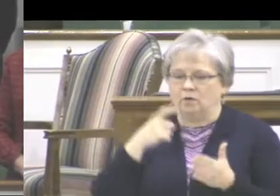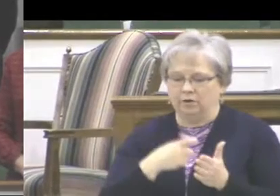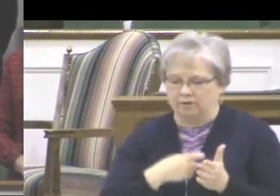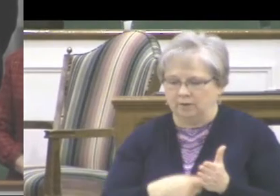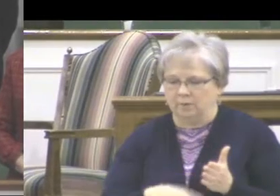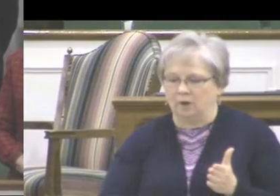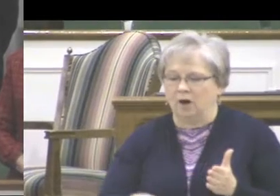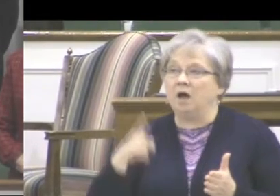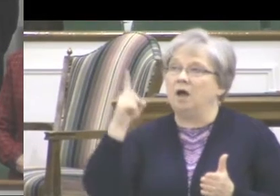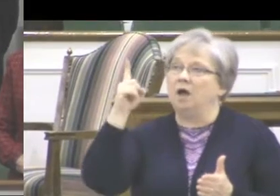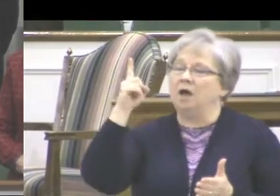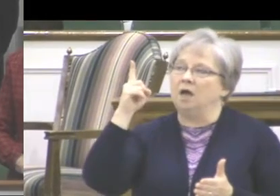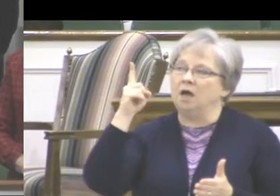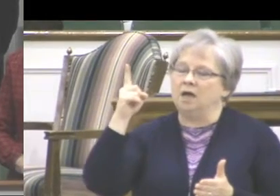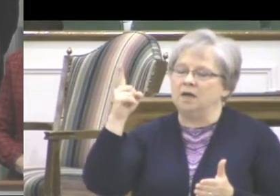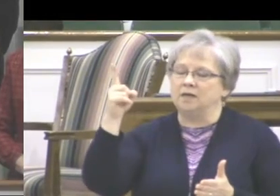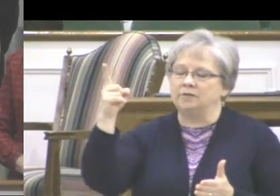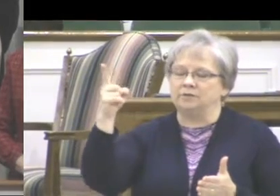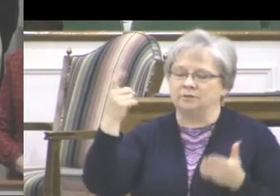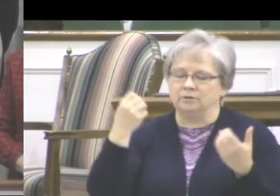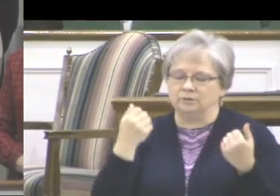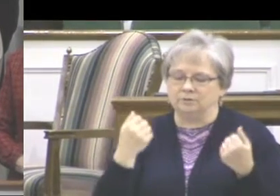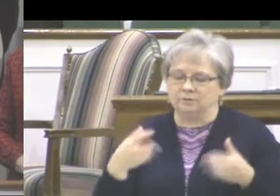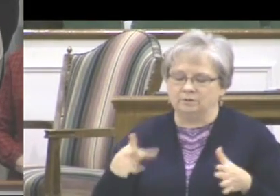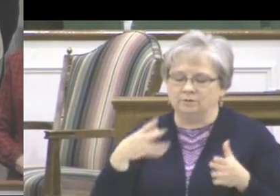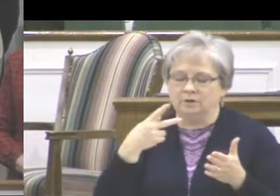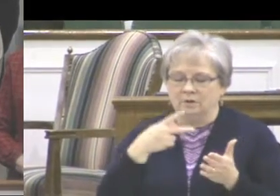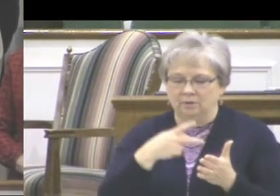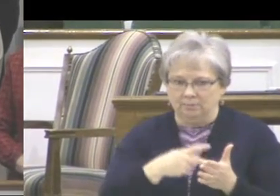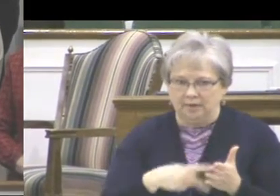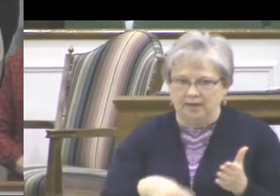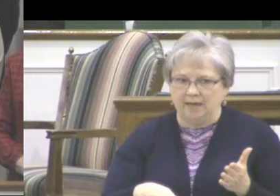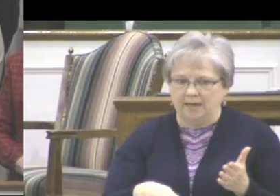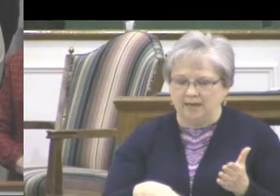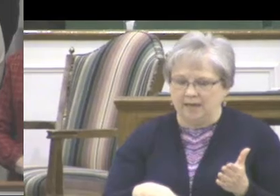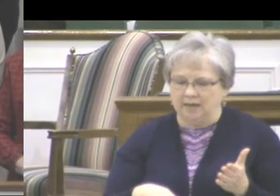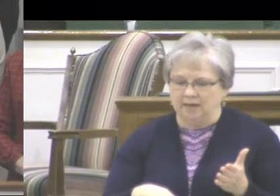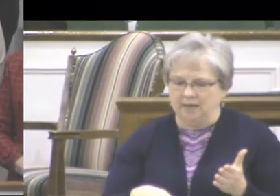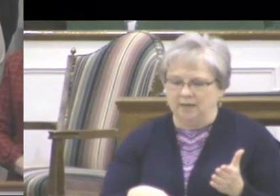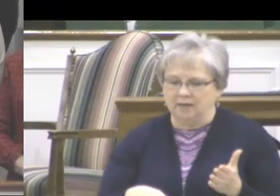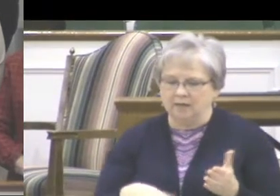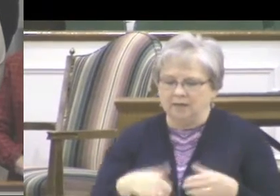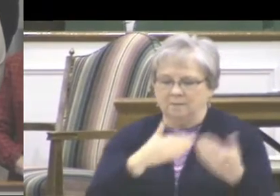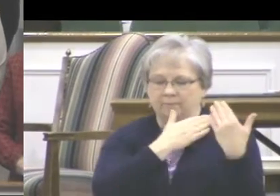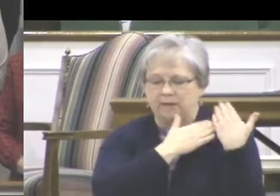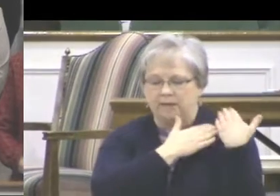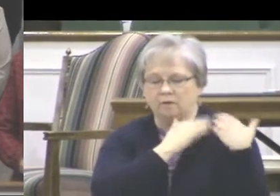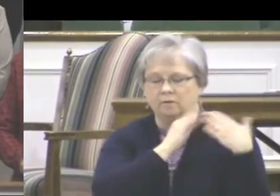Thank you for the prize you paid.